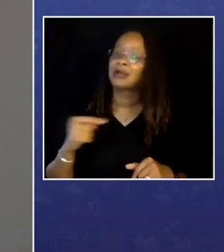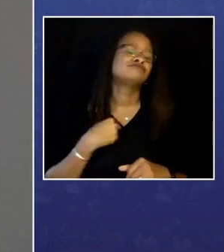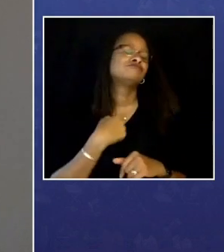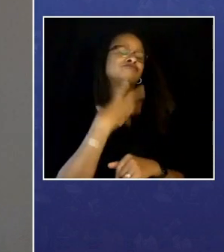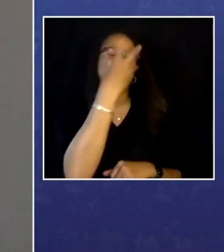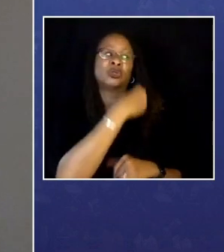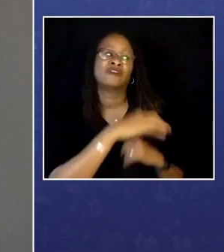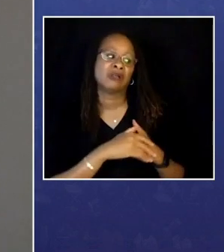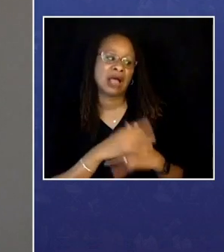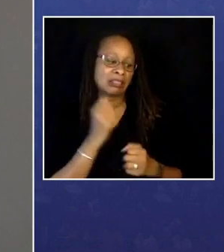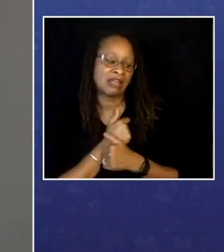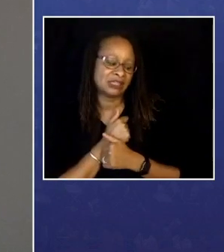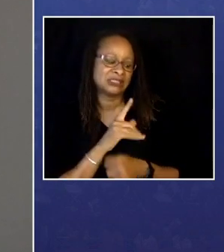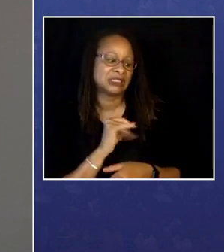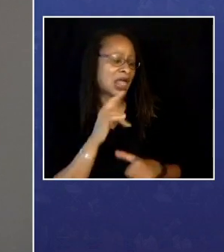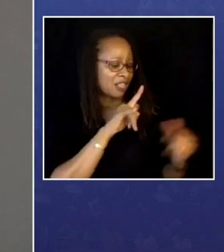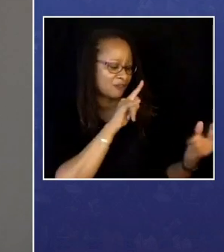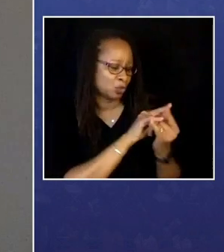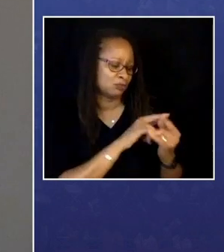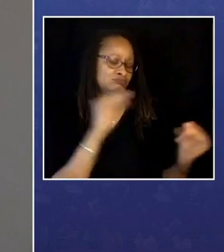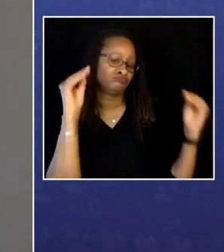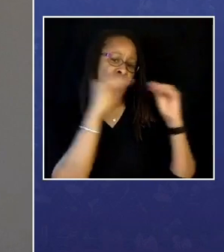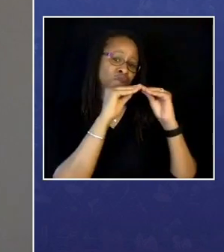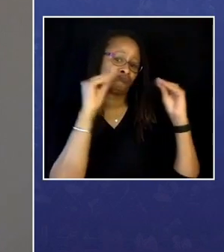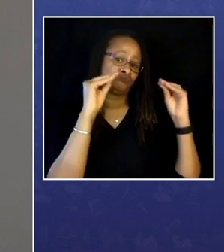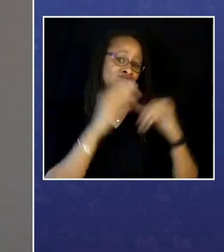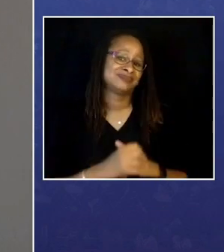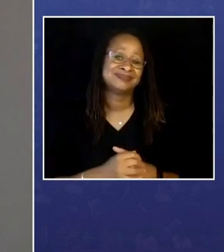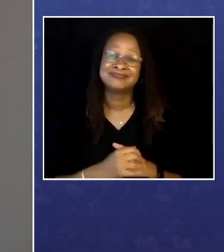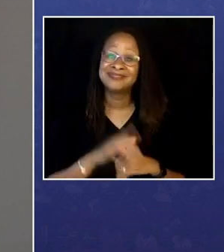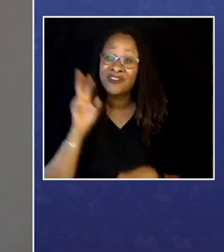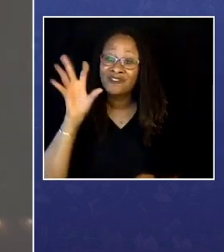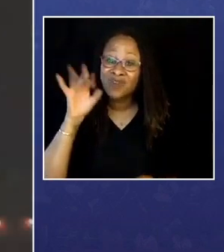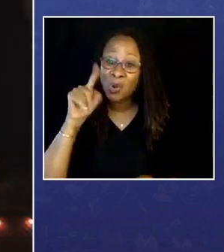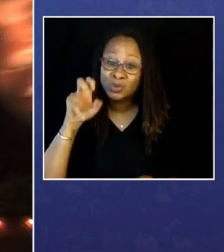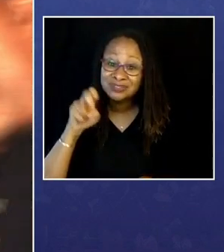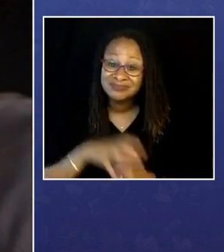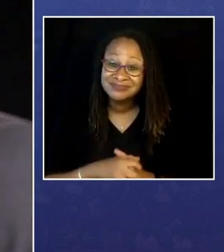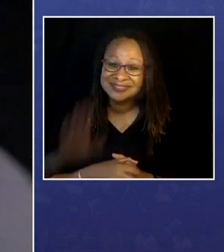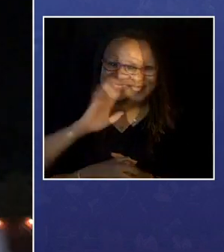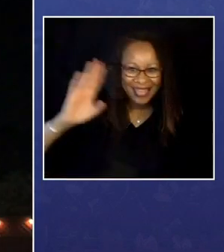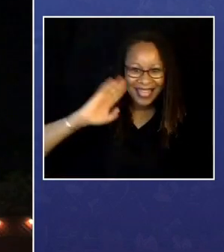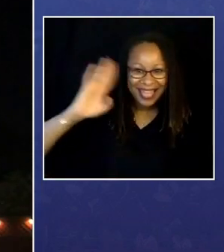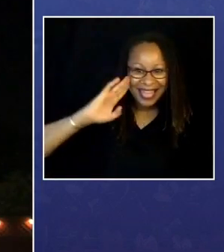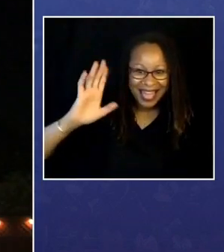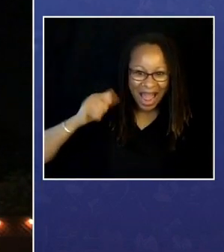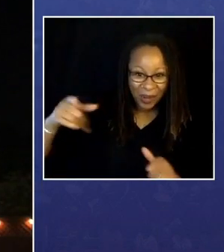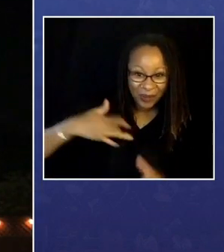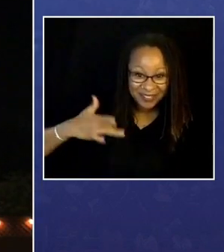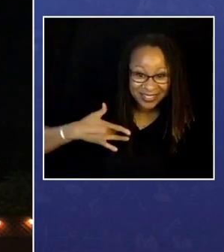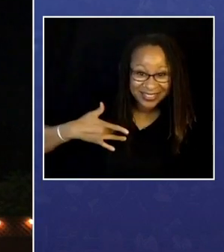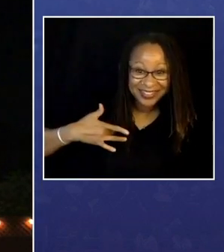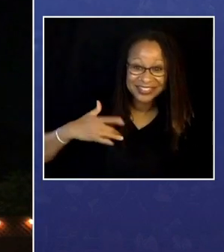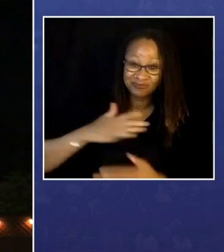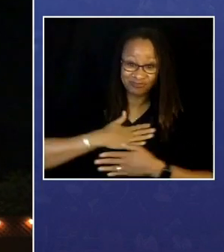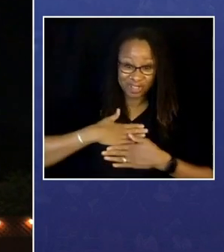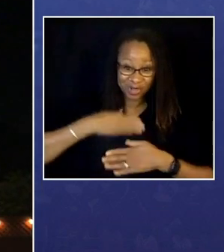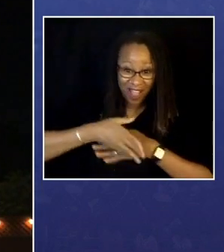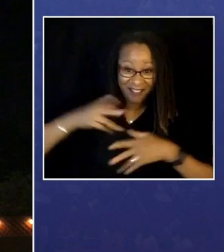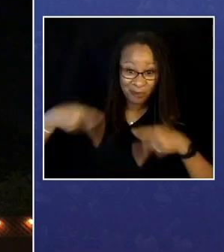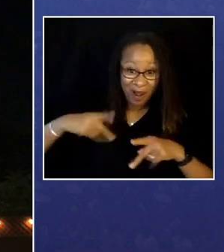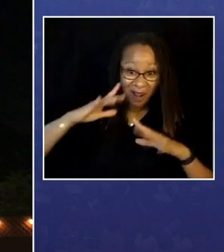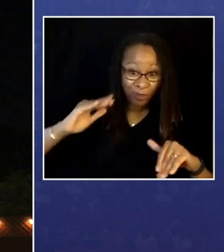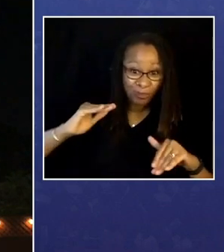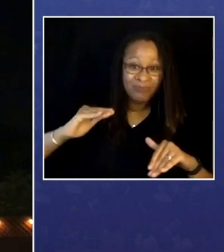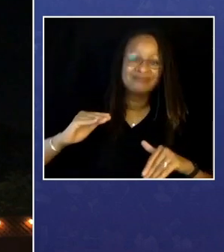beautiful. I love it. I love it. I love you. I love you. Vote! Hey, how y'all feeling? Hope you're enjoying the